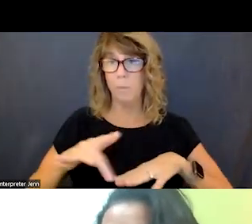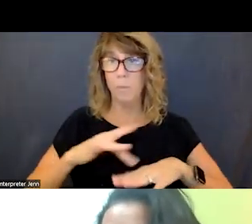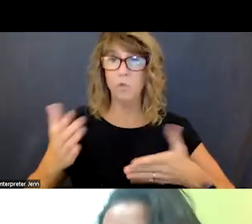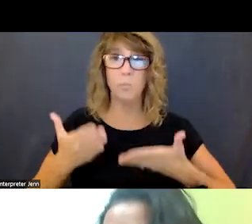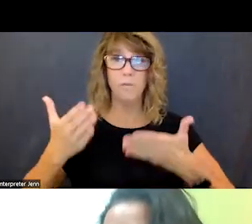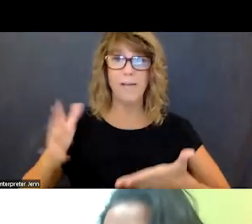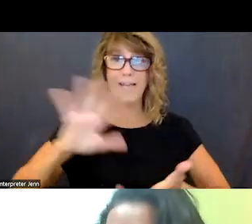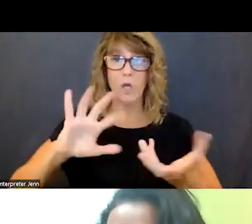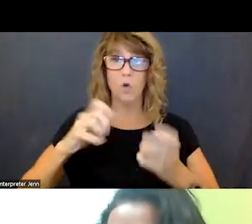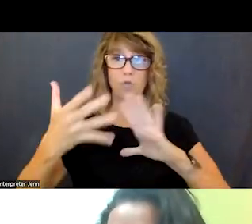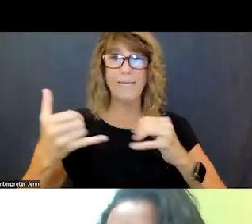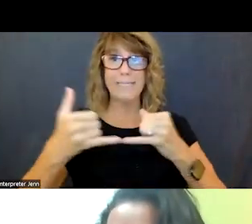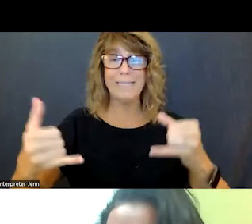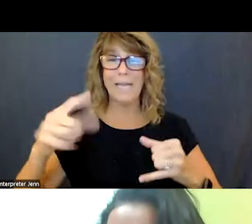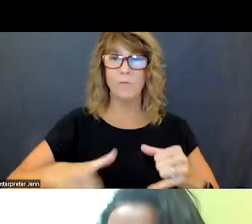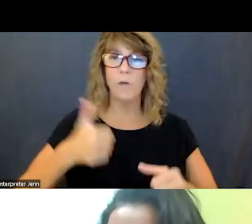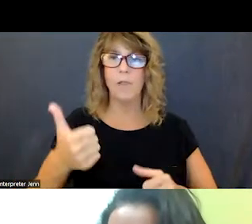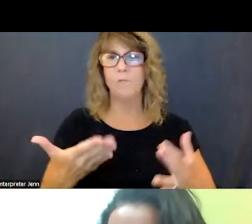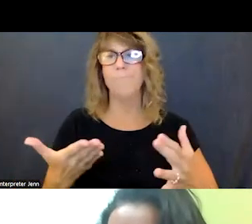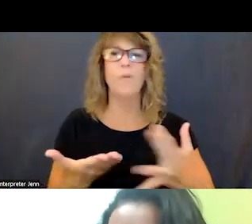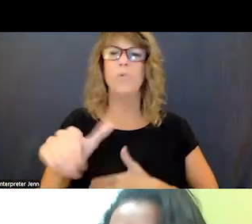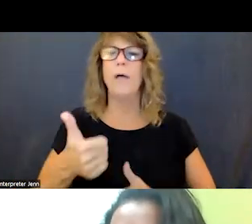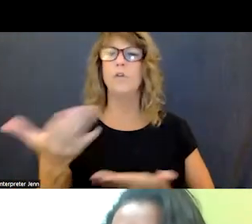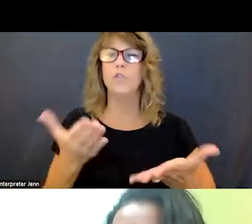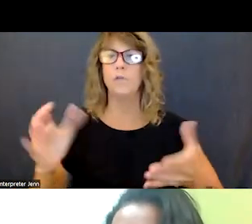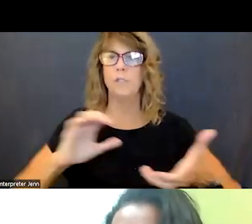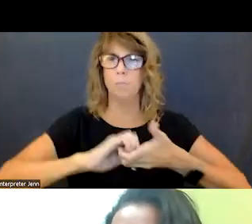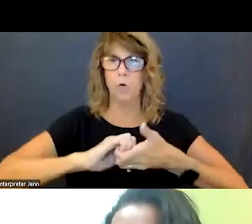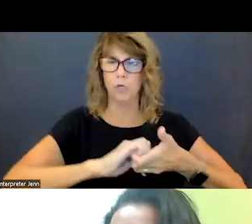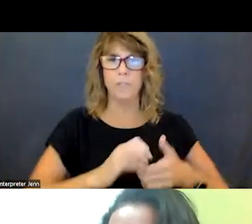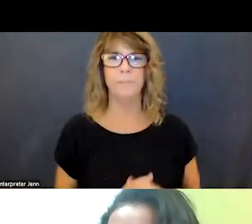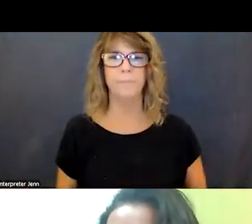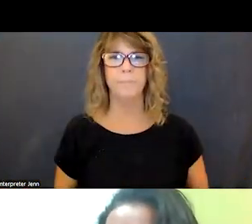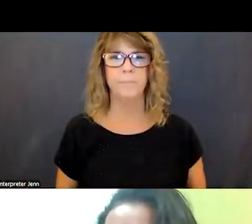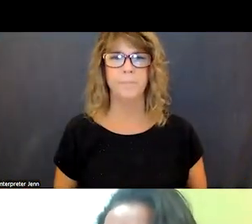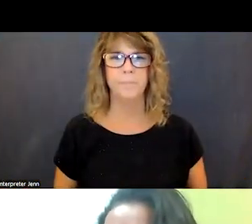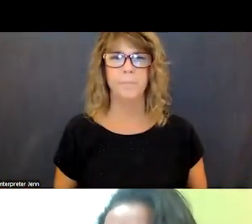provide crisis lines for some of our other service partners. We are going to